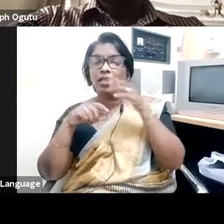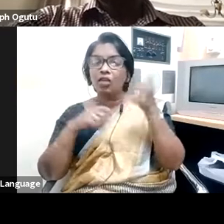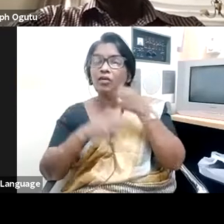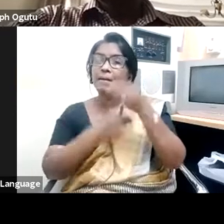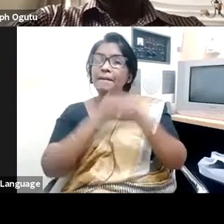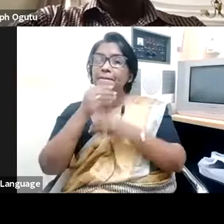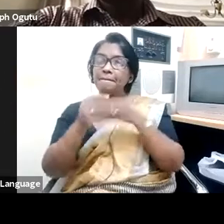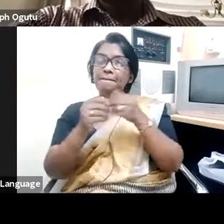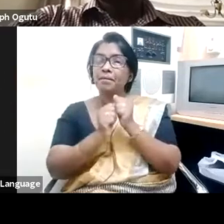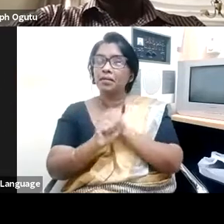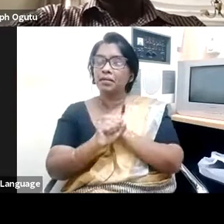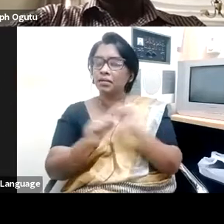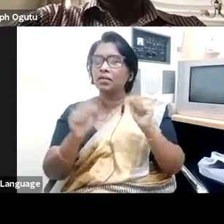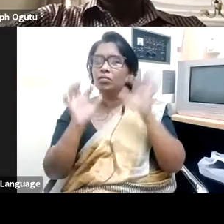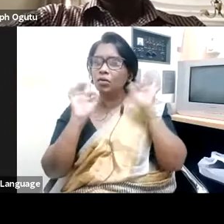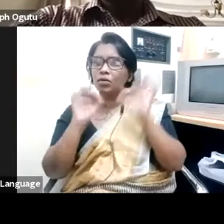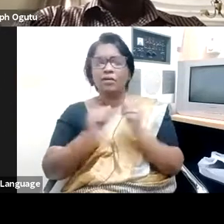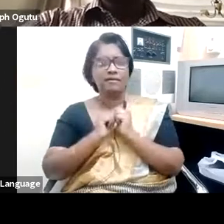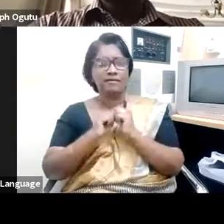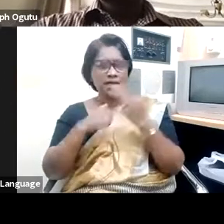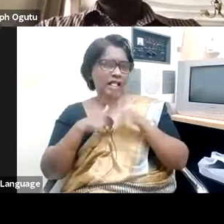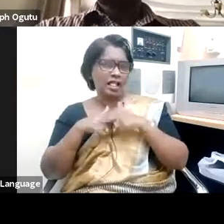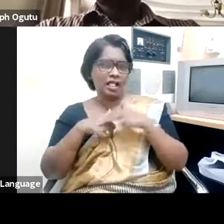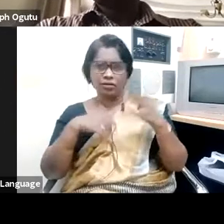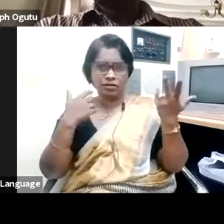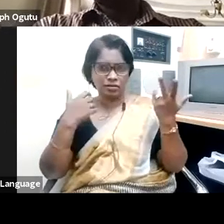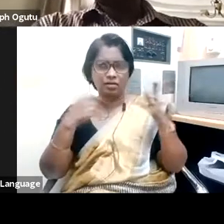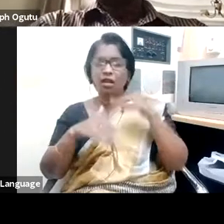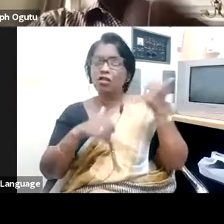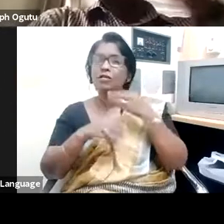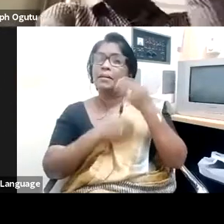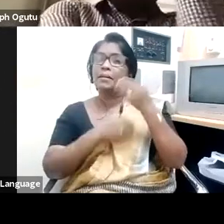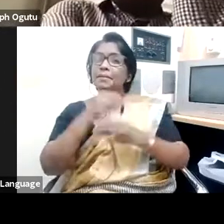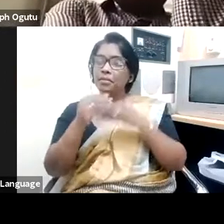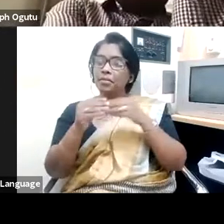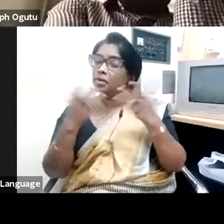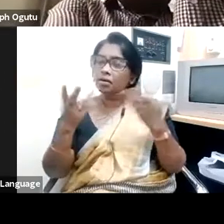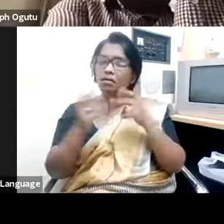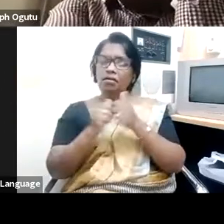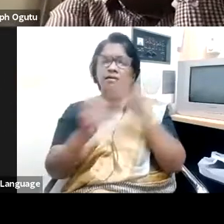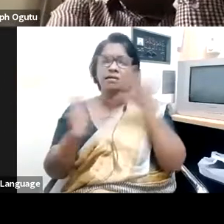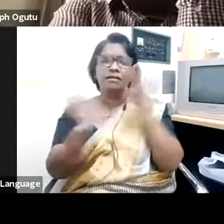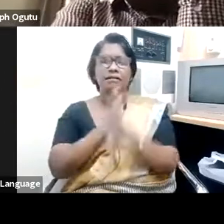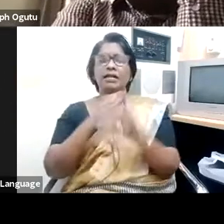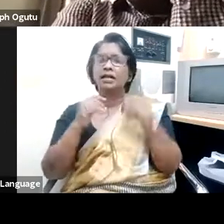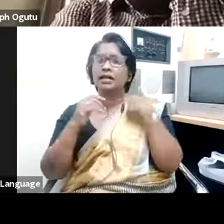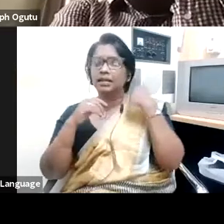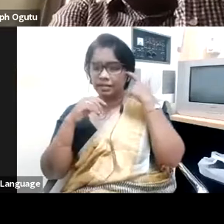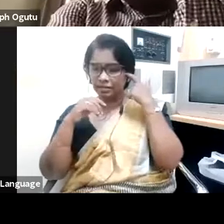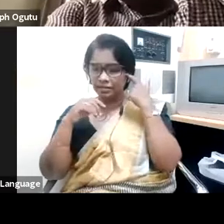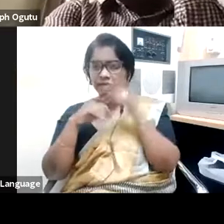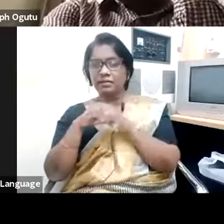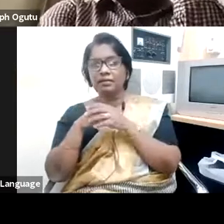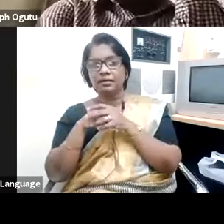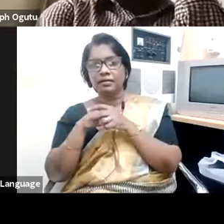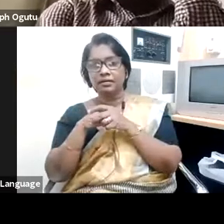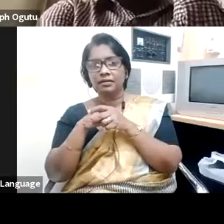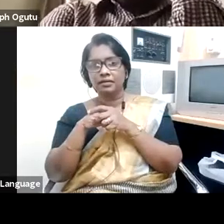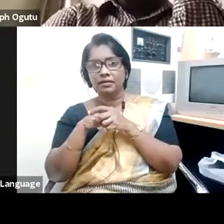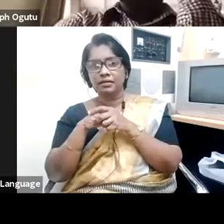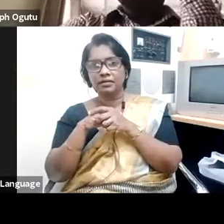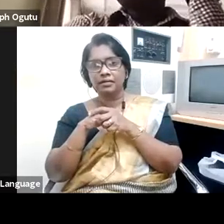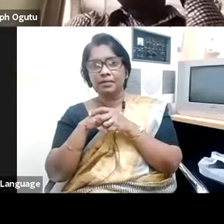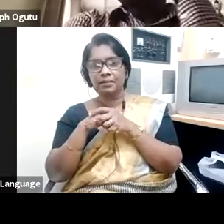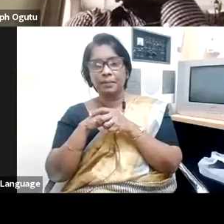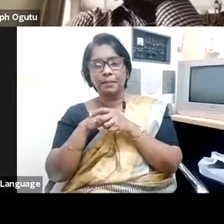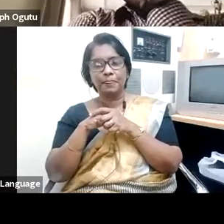If you're not innovating, there's something wrong. Business as usual won't do. We may be basically